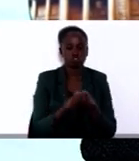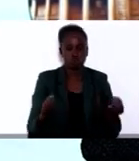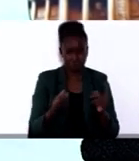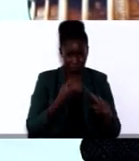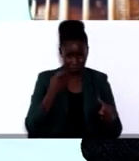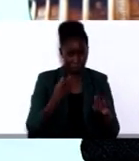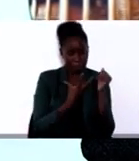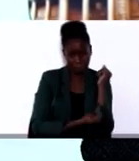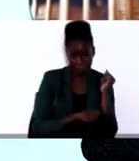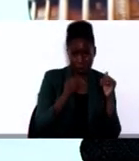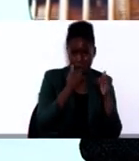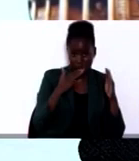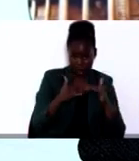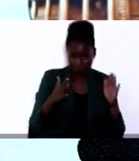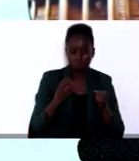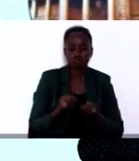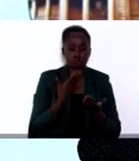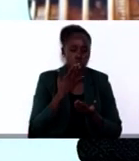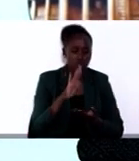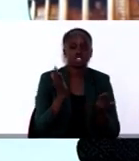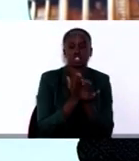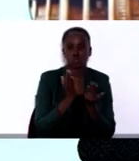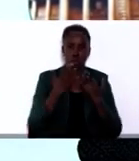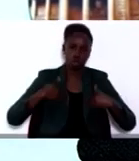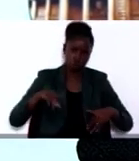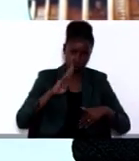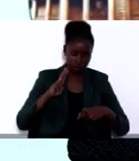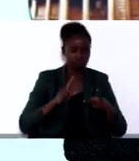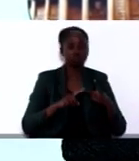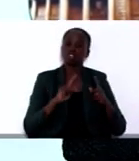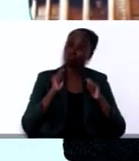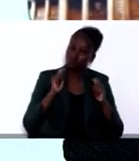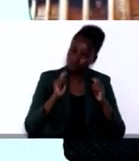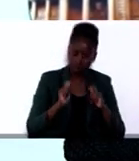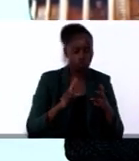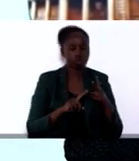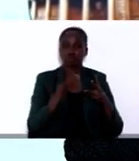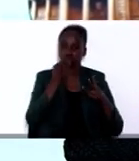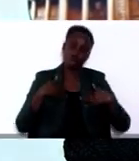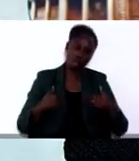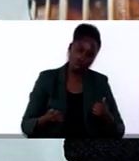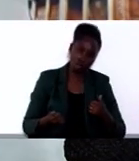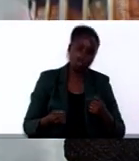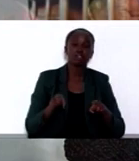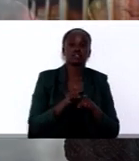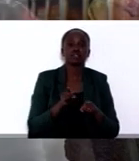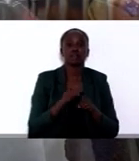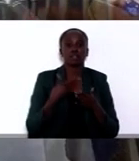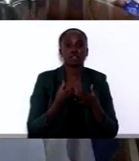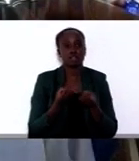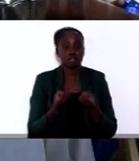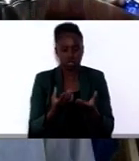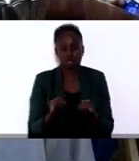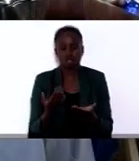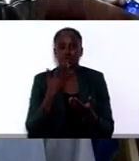households, school uniforms, scholar transport, school nutrition, and subsidies for the indigent